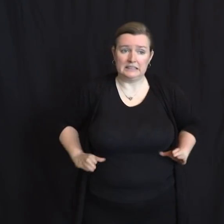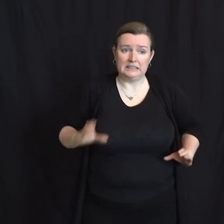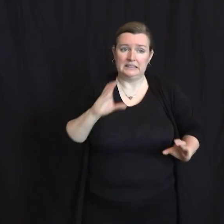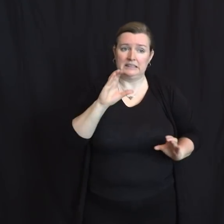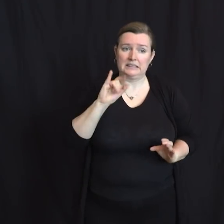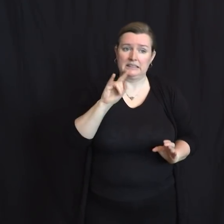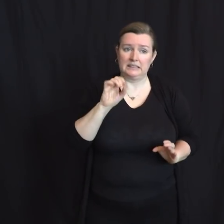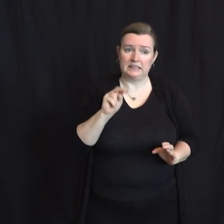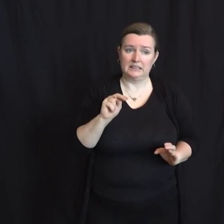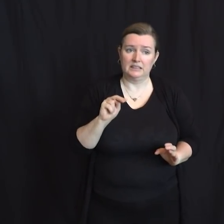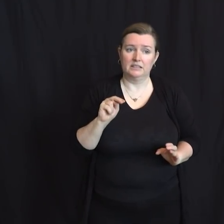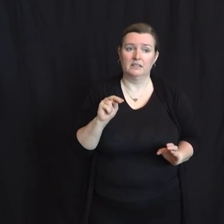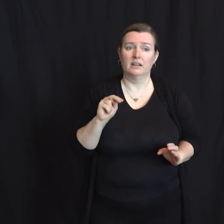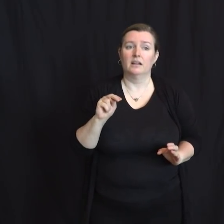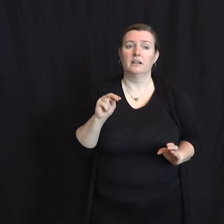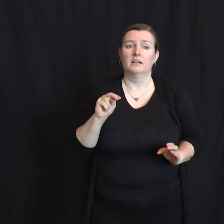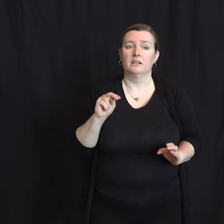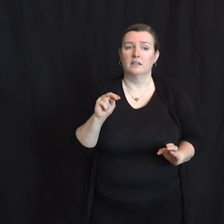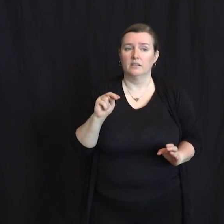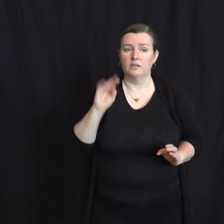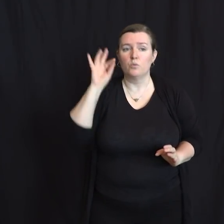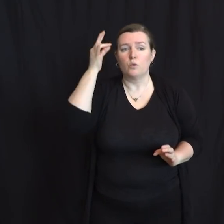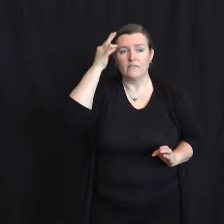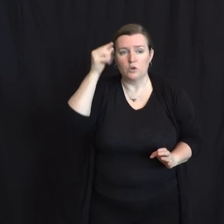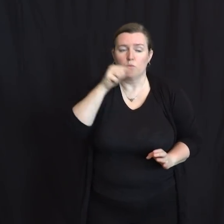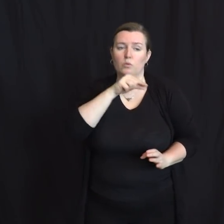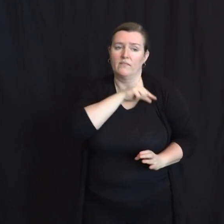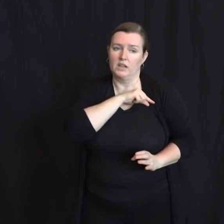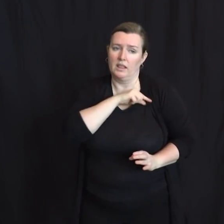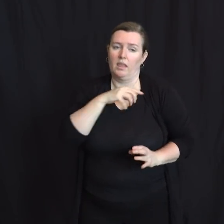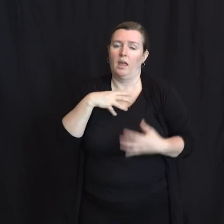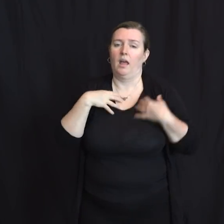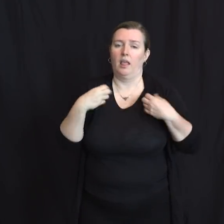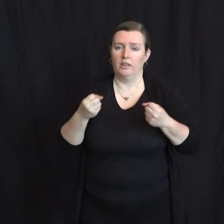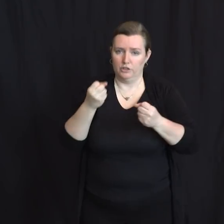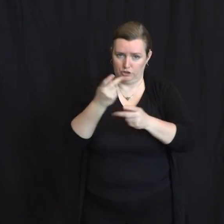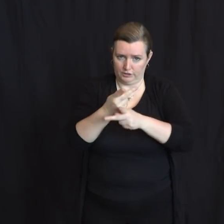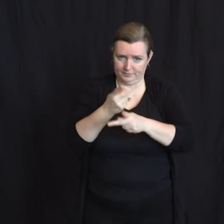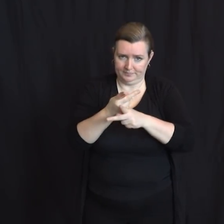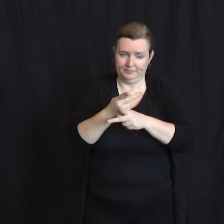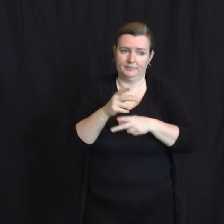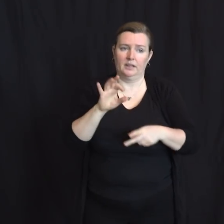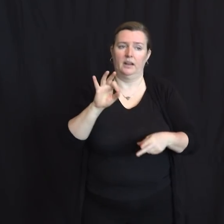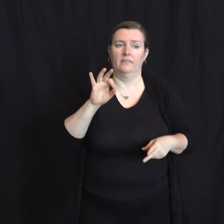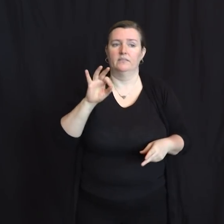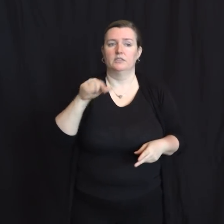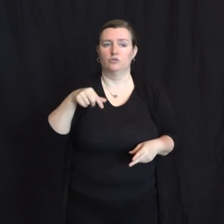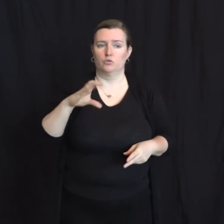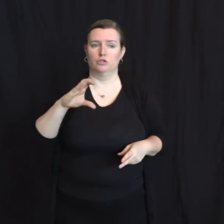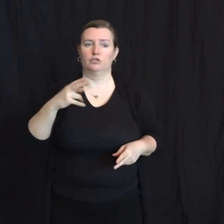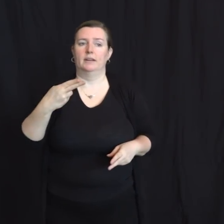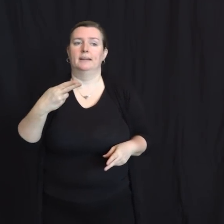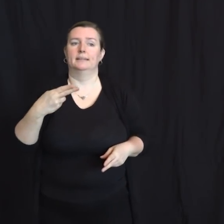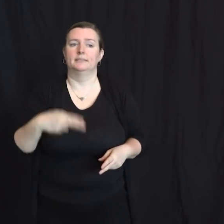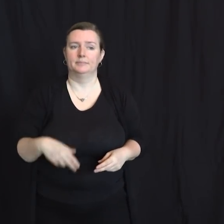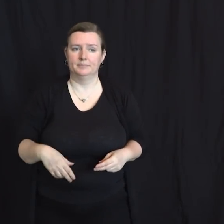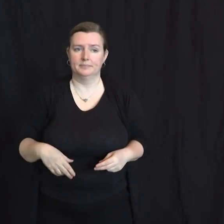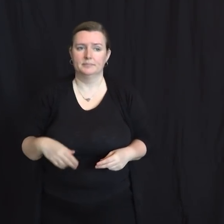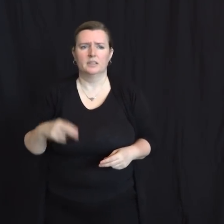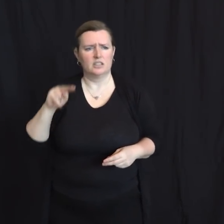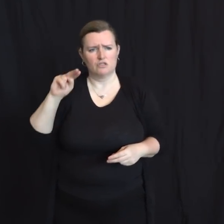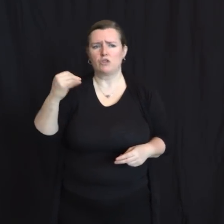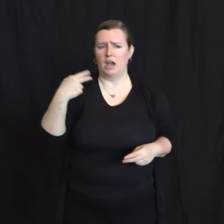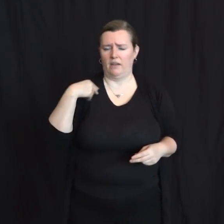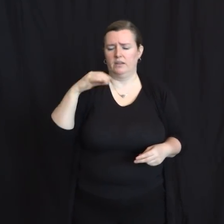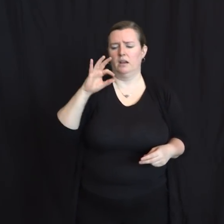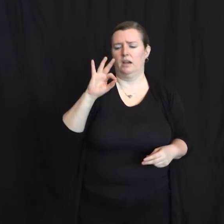You should be calling them and going to your FQHCs. And we have many throughout the state. So I just